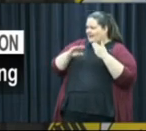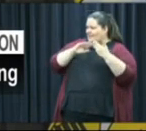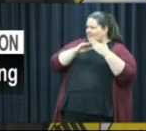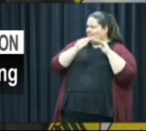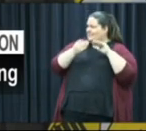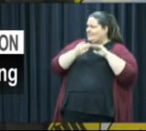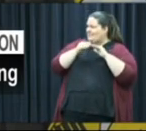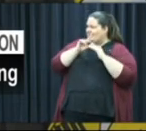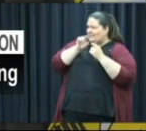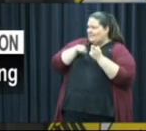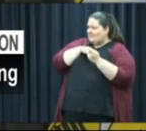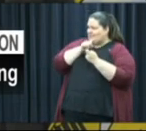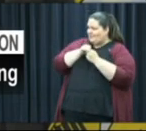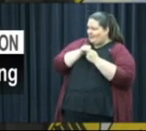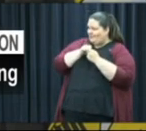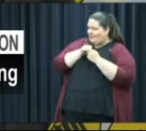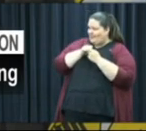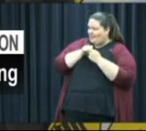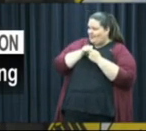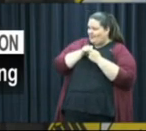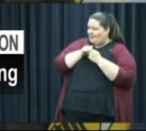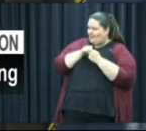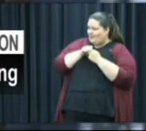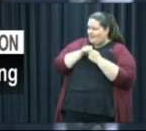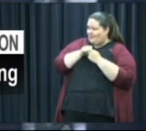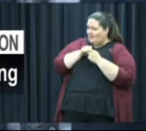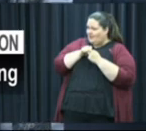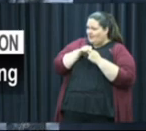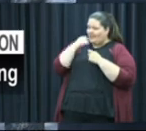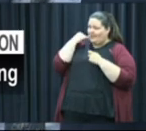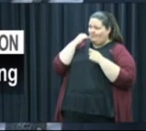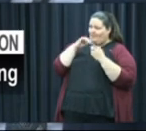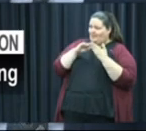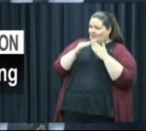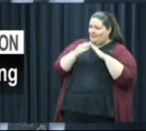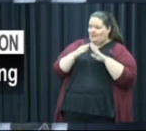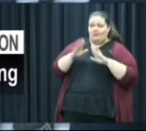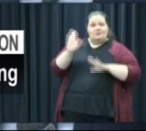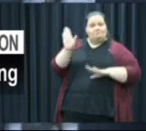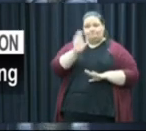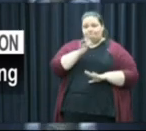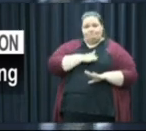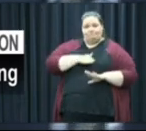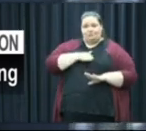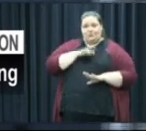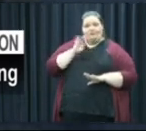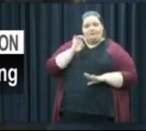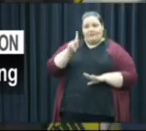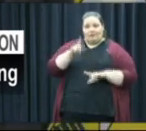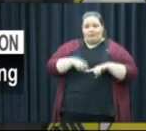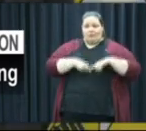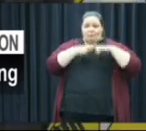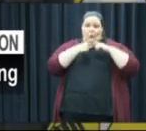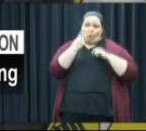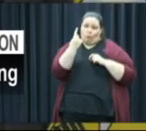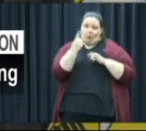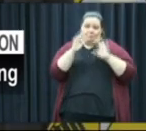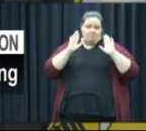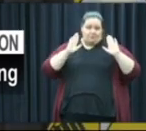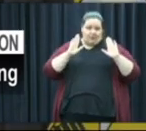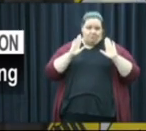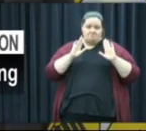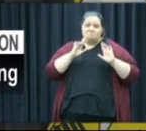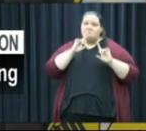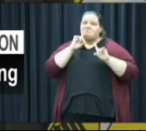though, continue to keep its own parks closed if they choose to? Vicky, we'll get back to you online through that. Andrew Watt, Telegraph